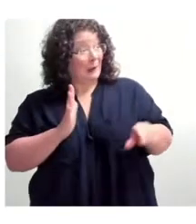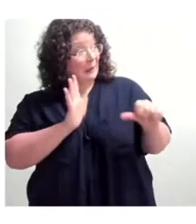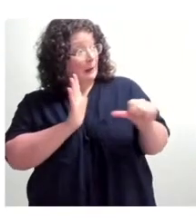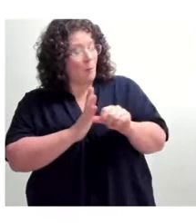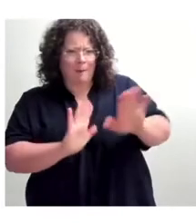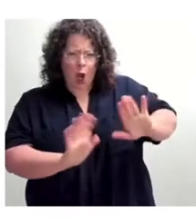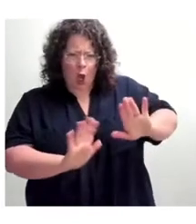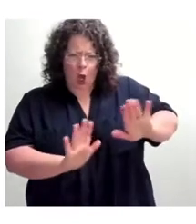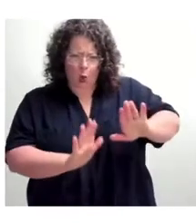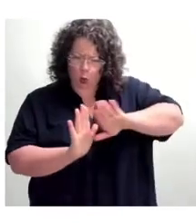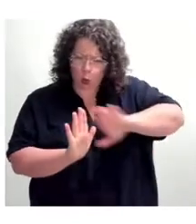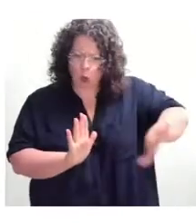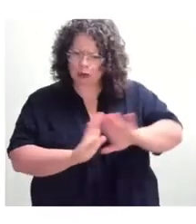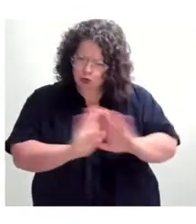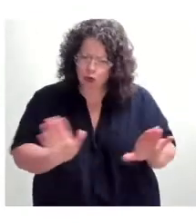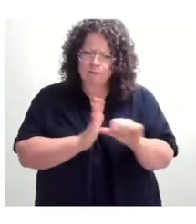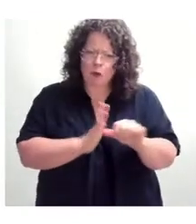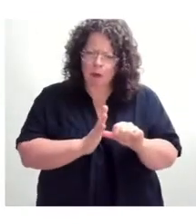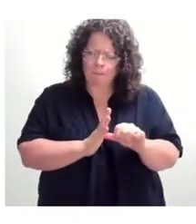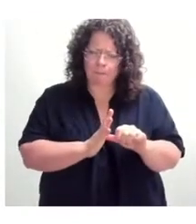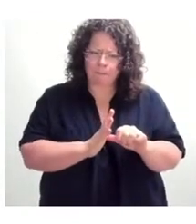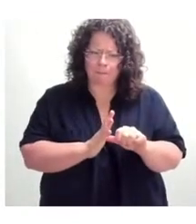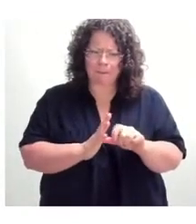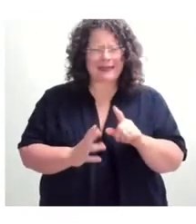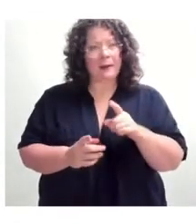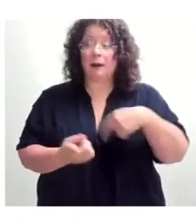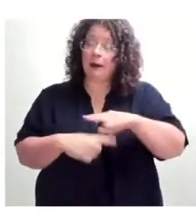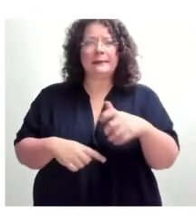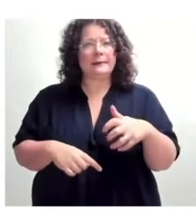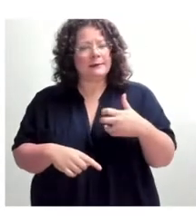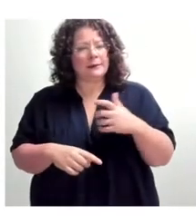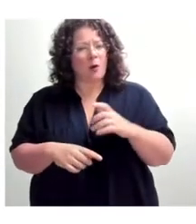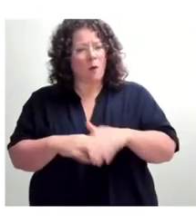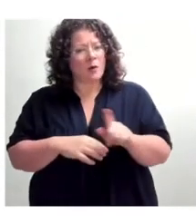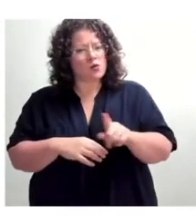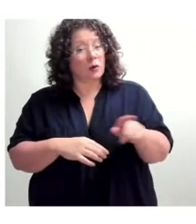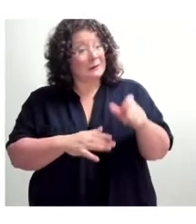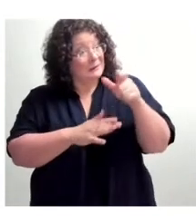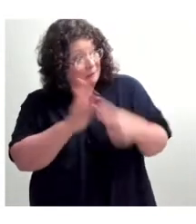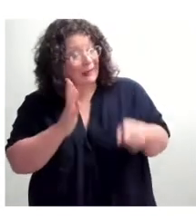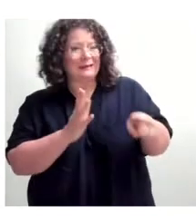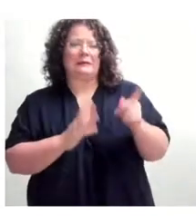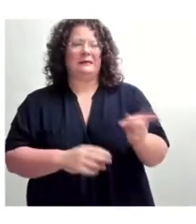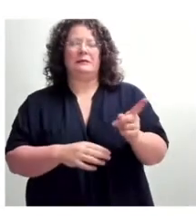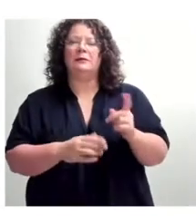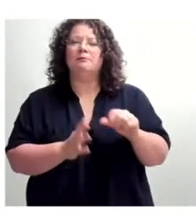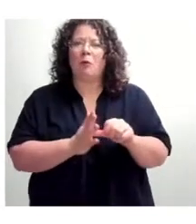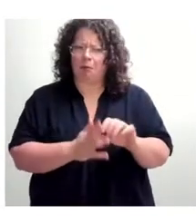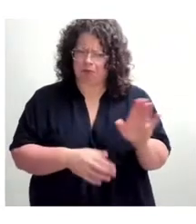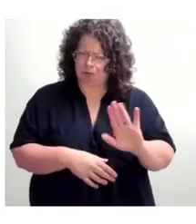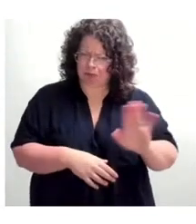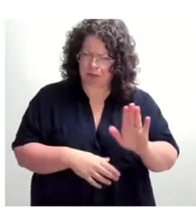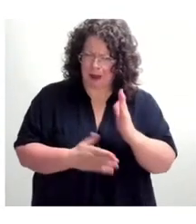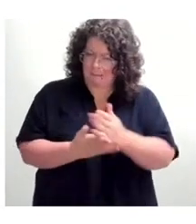to fix things after the event. And actually, if we can get into that mindset, this idea of